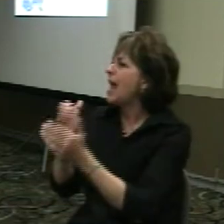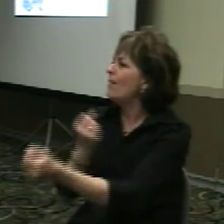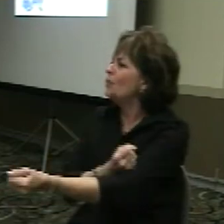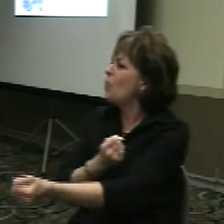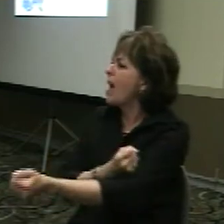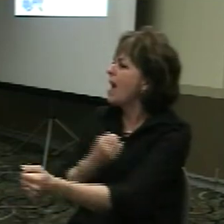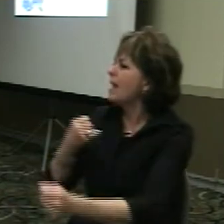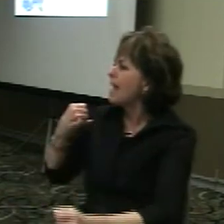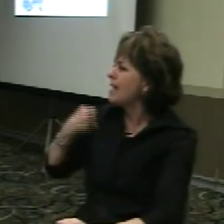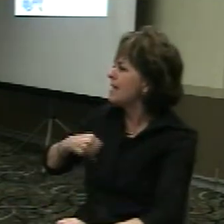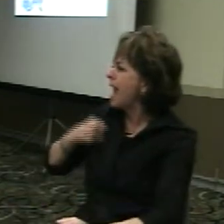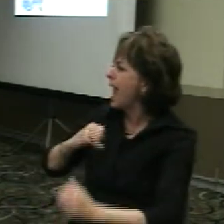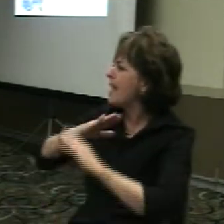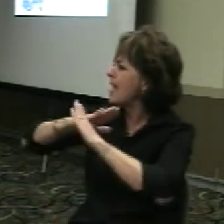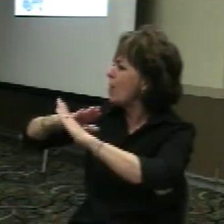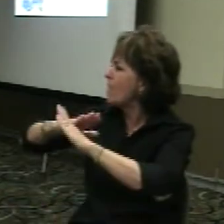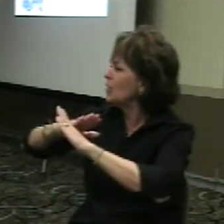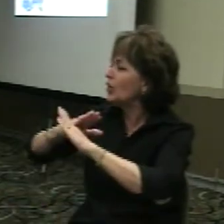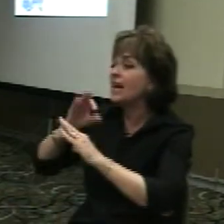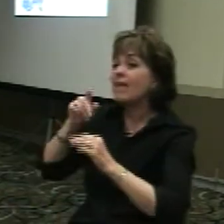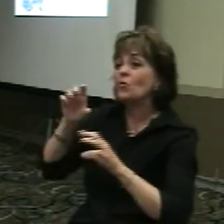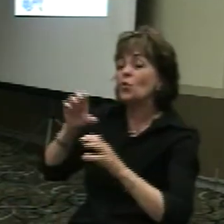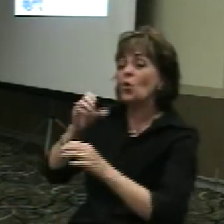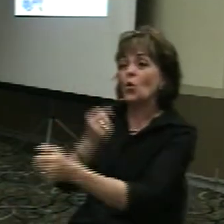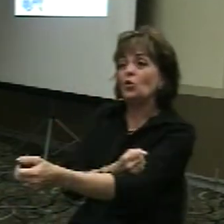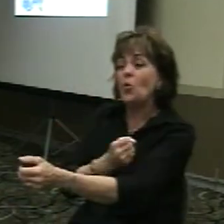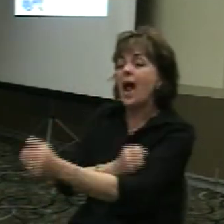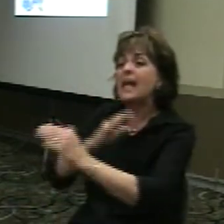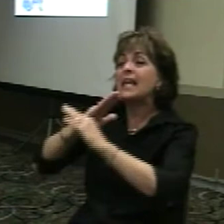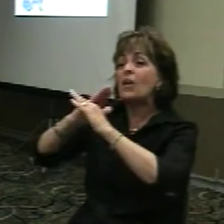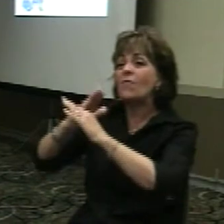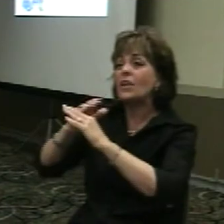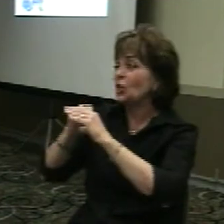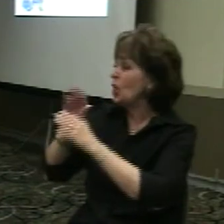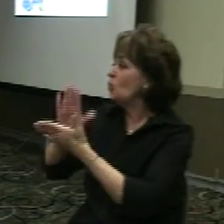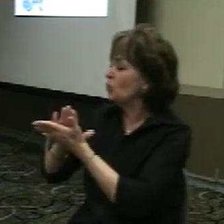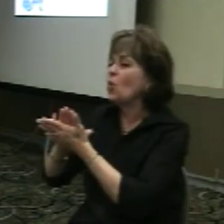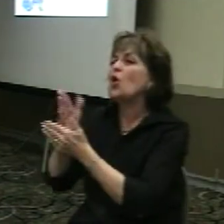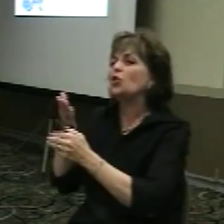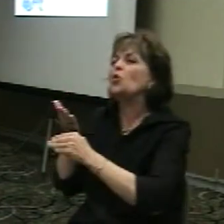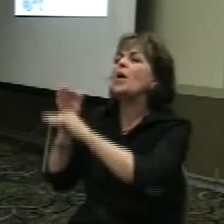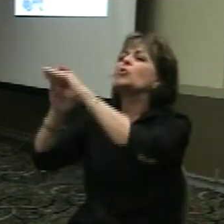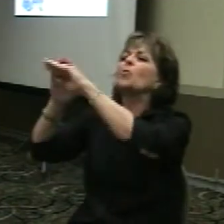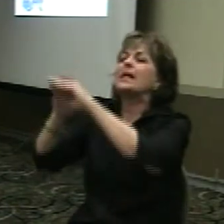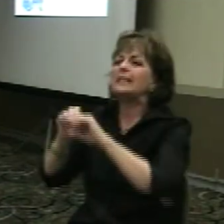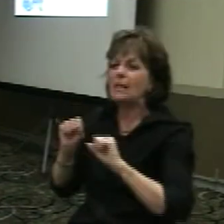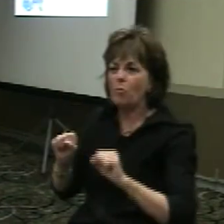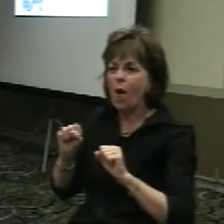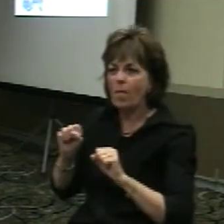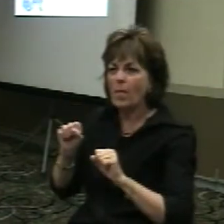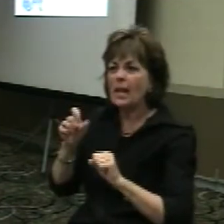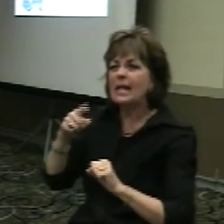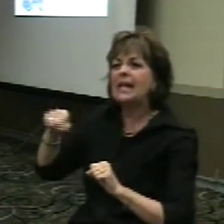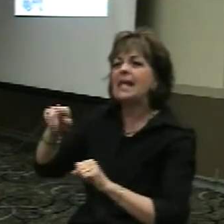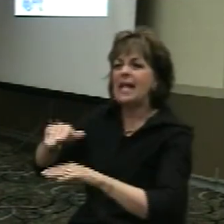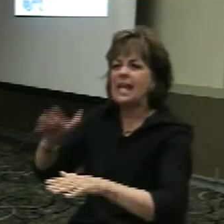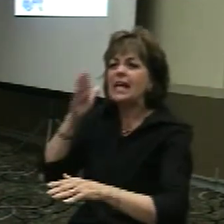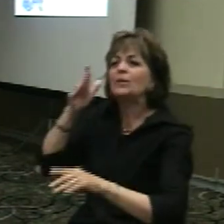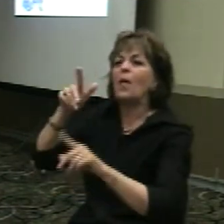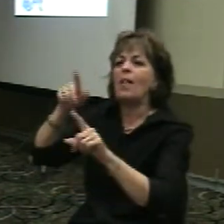gang interventions. If you do drug intervention in your school, you actually increase the probability kids will experiment with drugs.